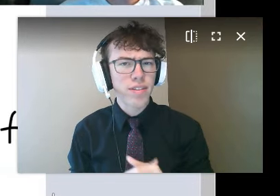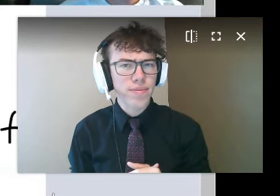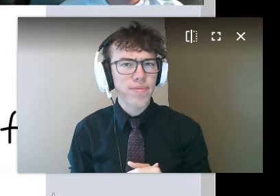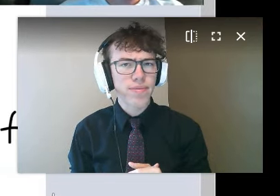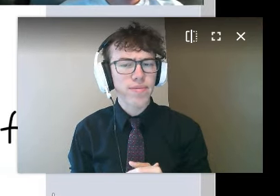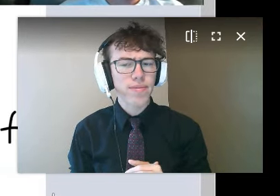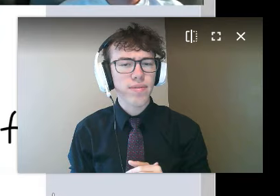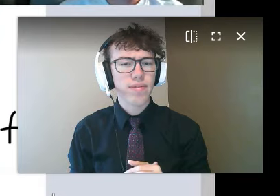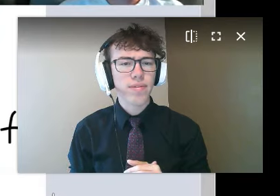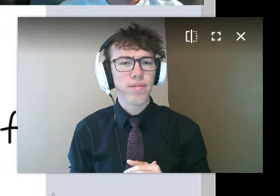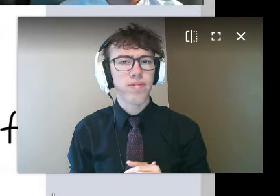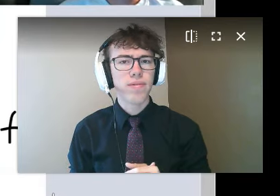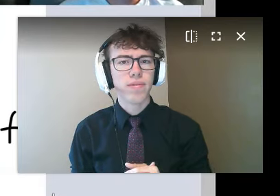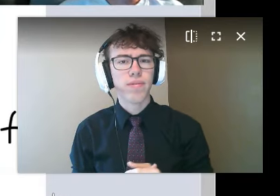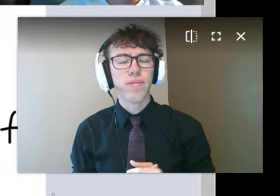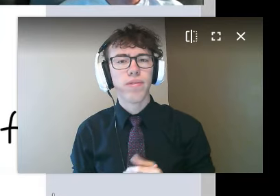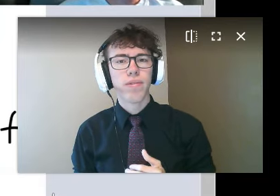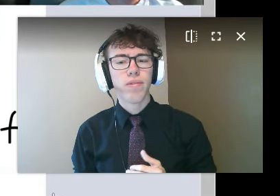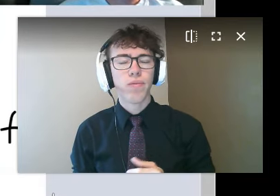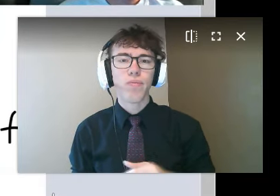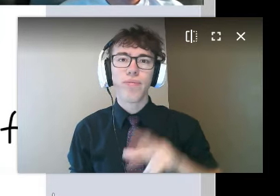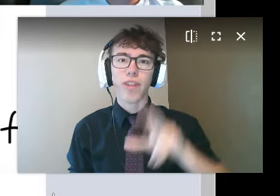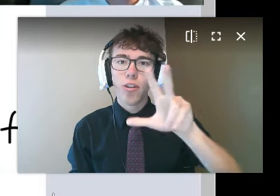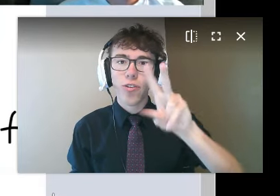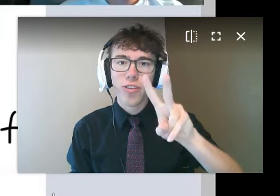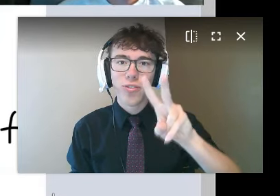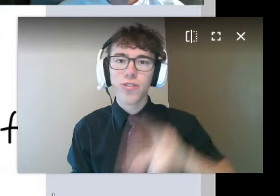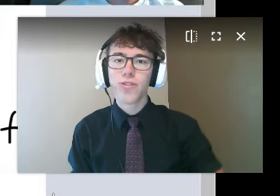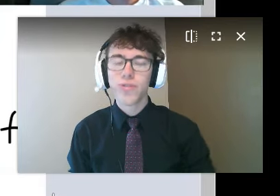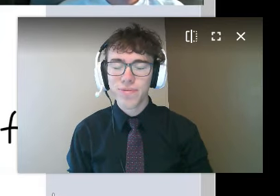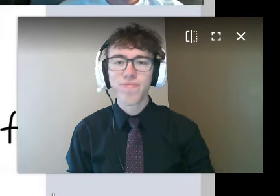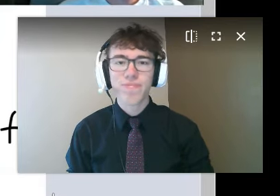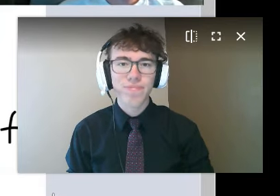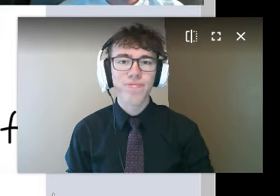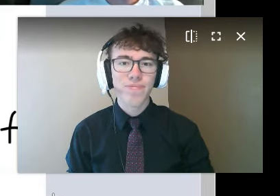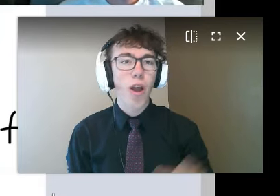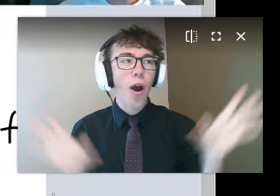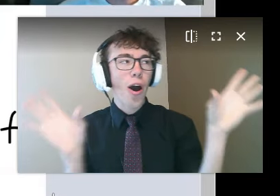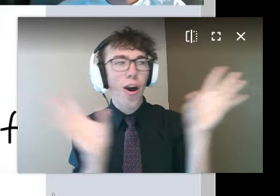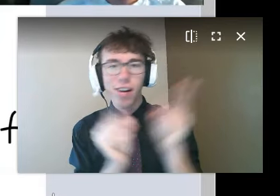18 plus 14 is 32. Okay?